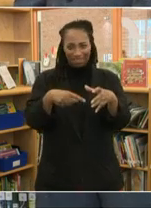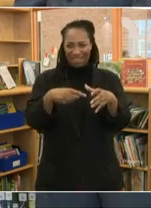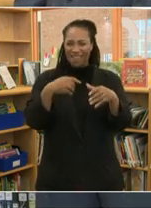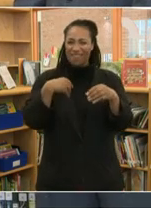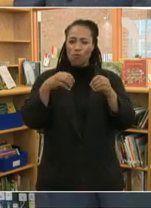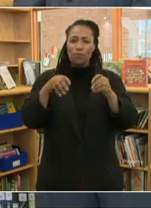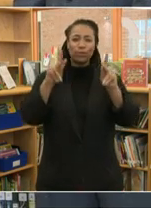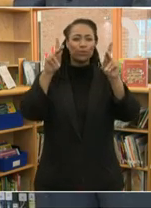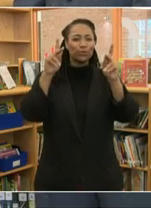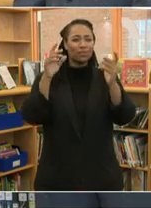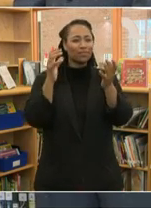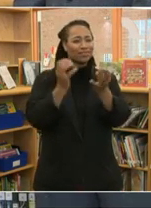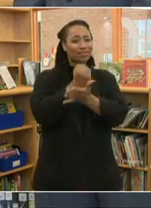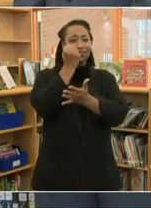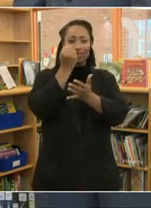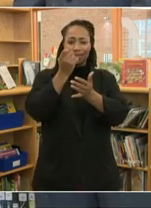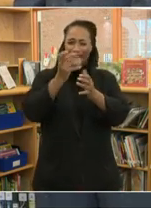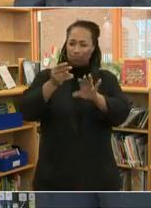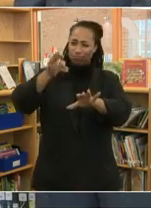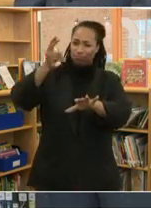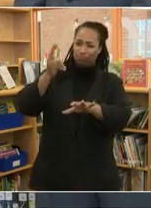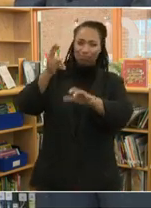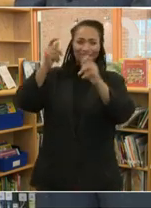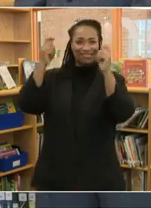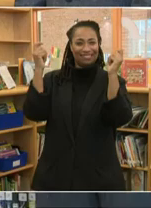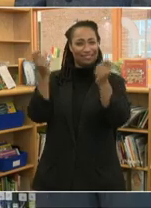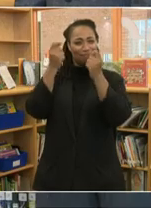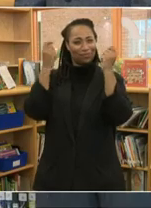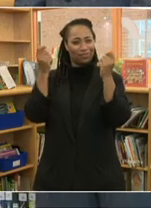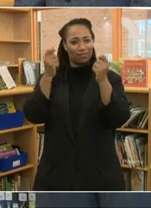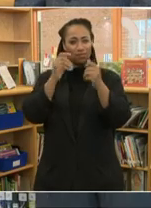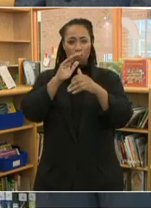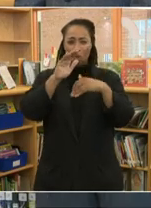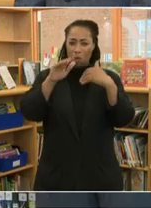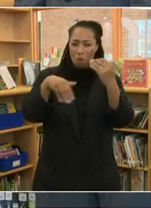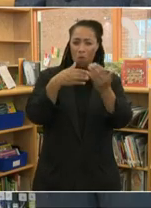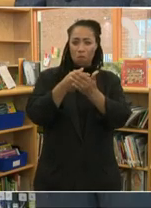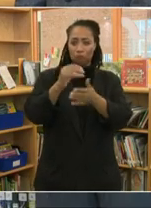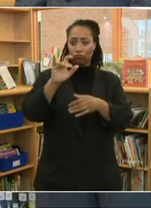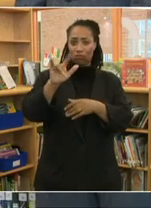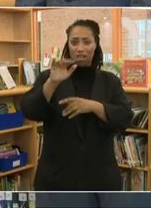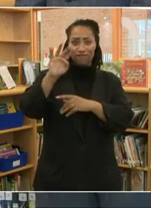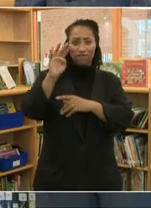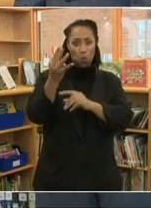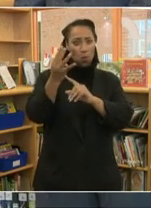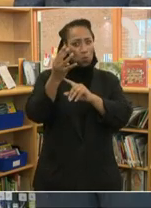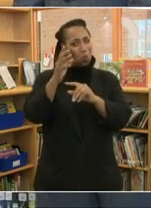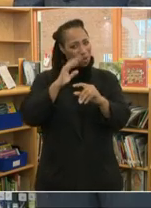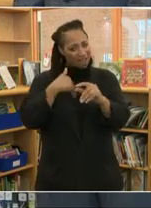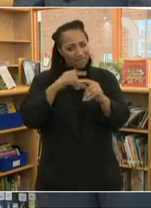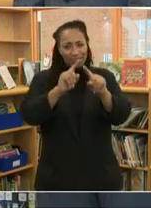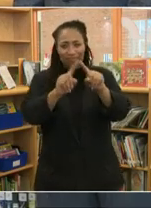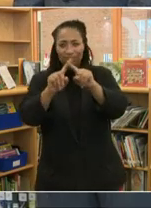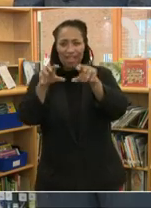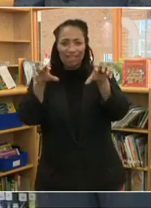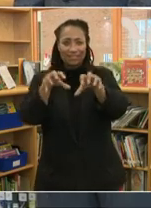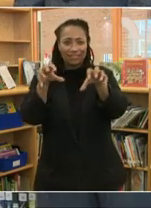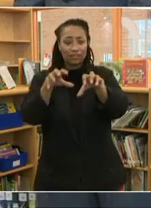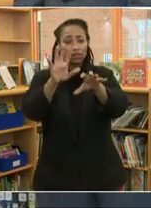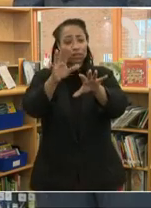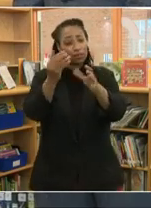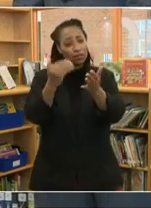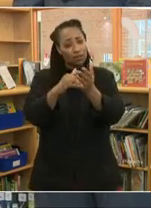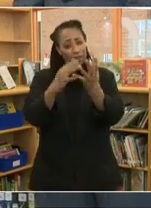moments of celebration. Of course, we will have all the July 4th activations, and I would say that the beauty of what we're doing